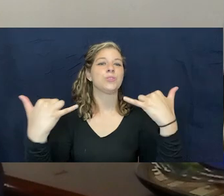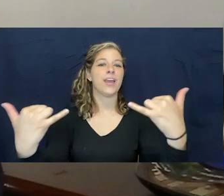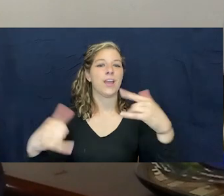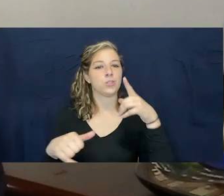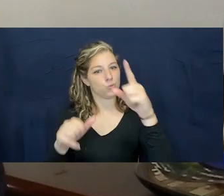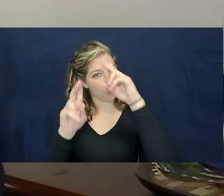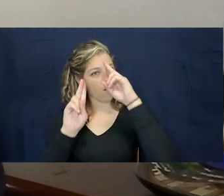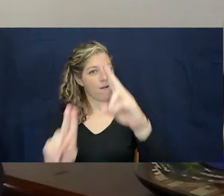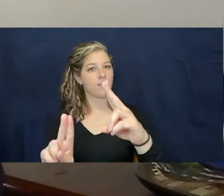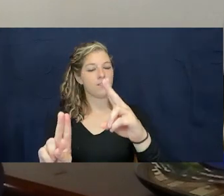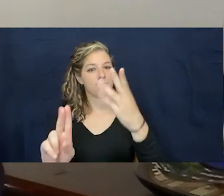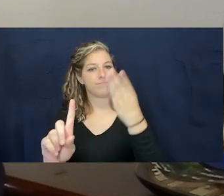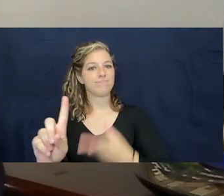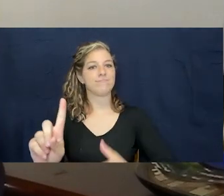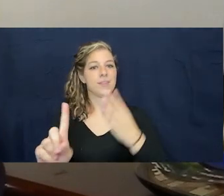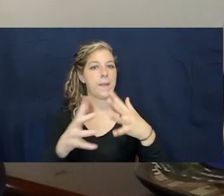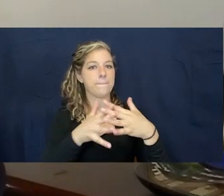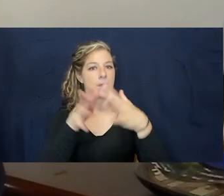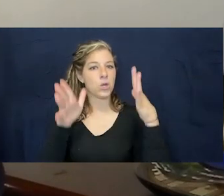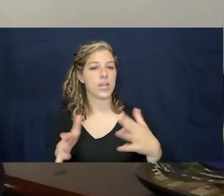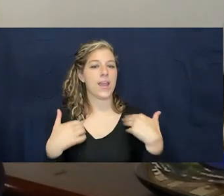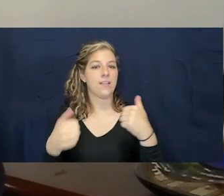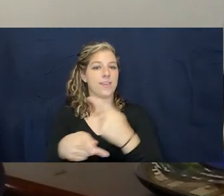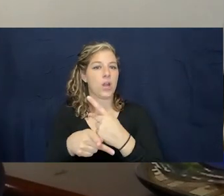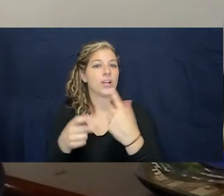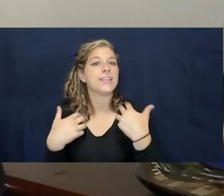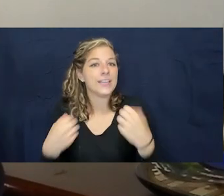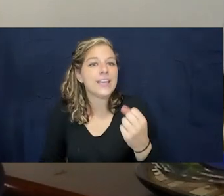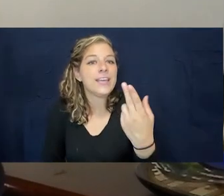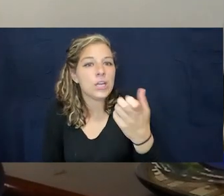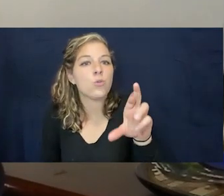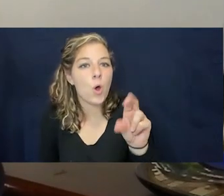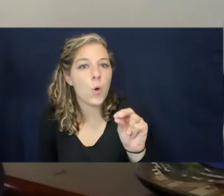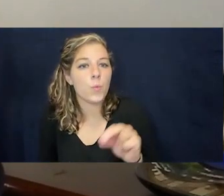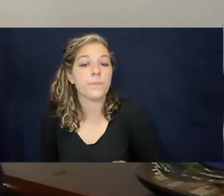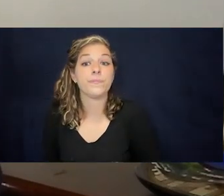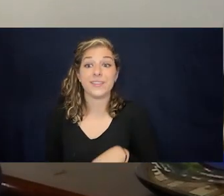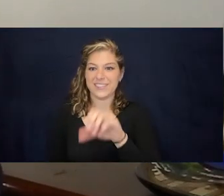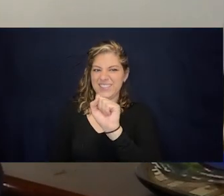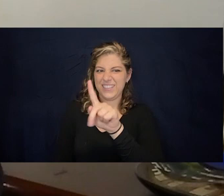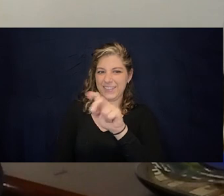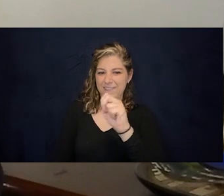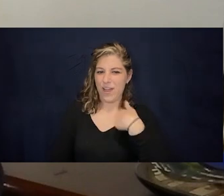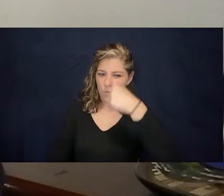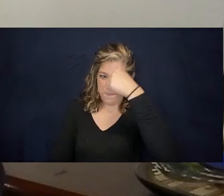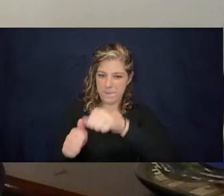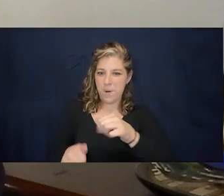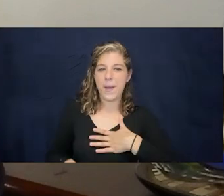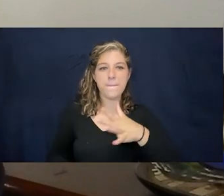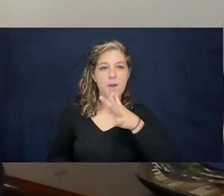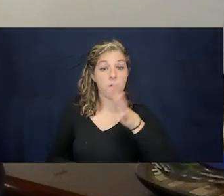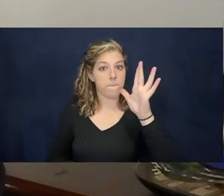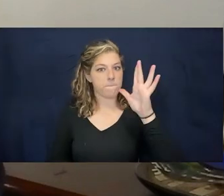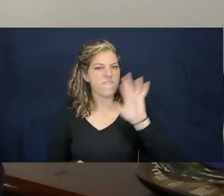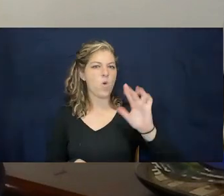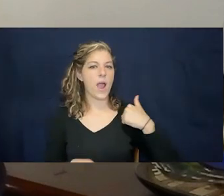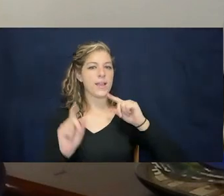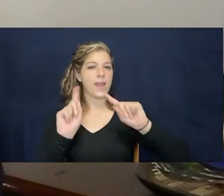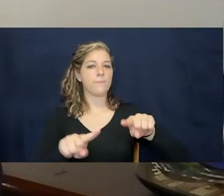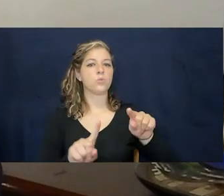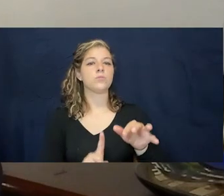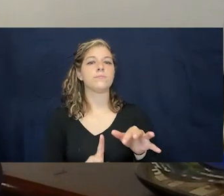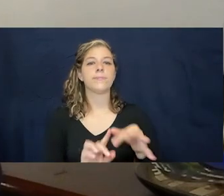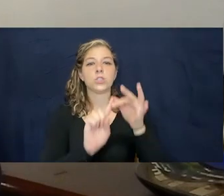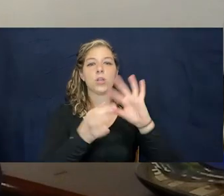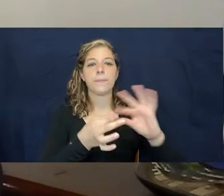would all be cheering today as you honor this American healthcare hero. Steve, I remember my